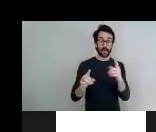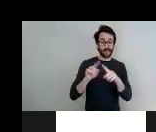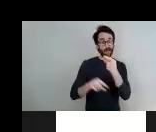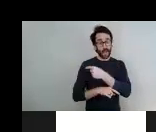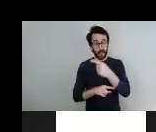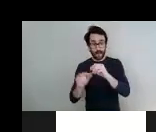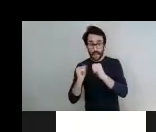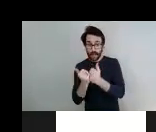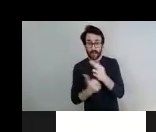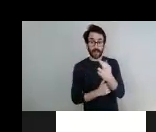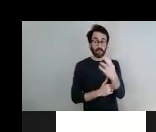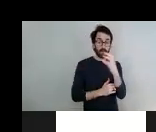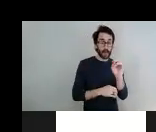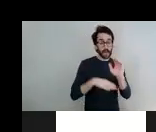agency.